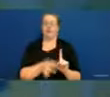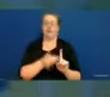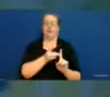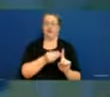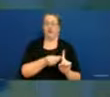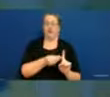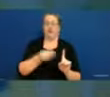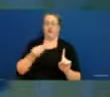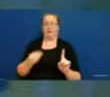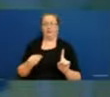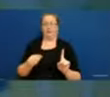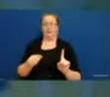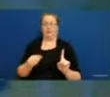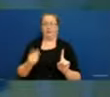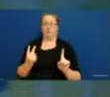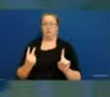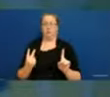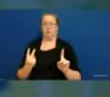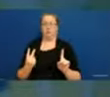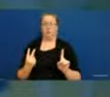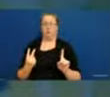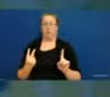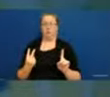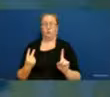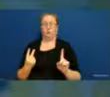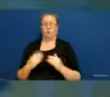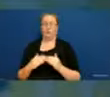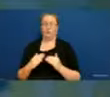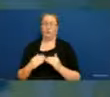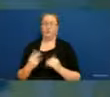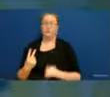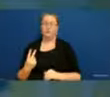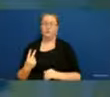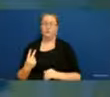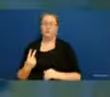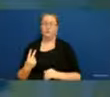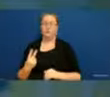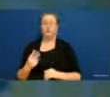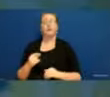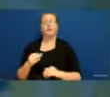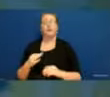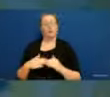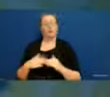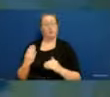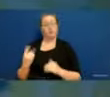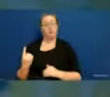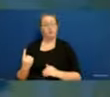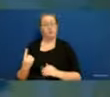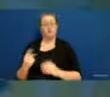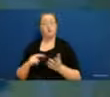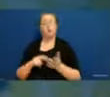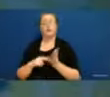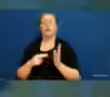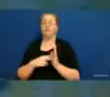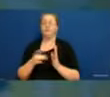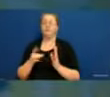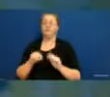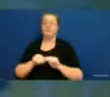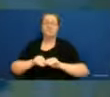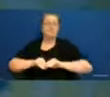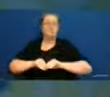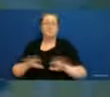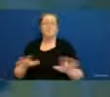than one other person. And when you're above 1, that gives the potential for it to spread quite